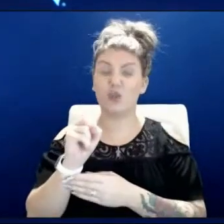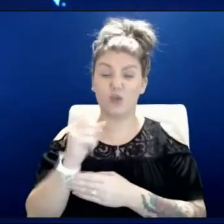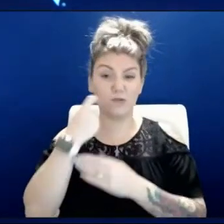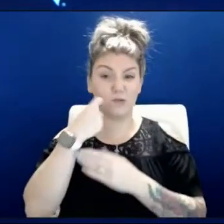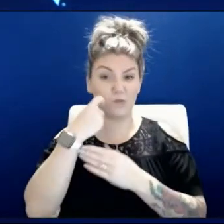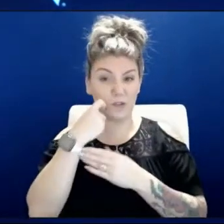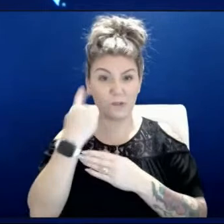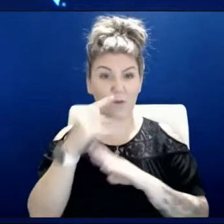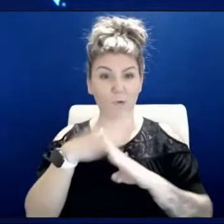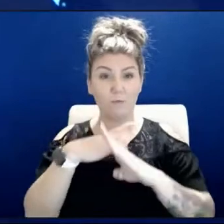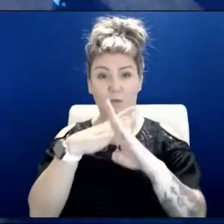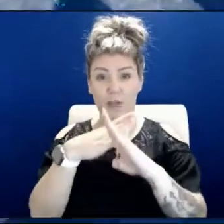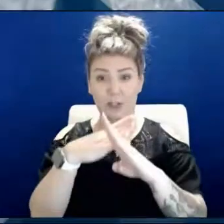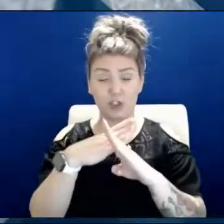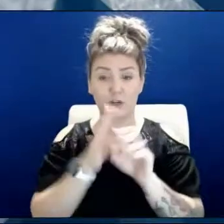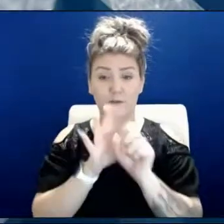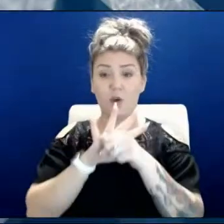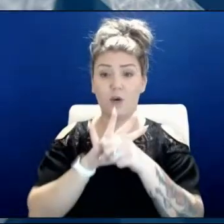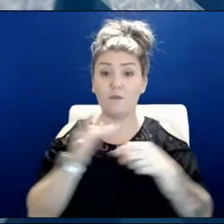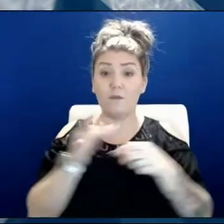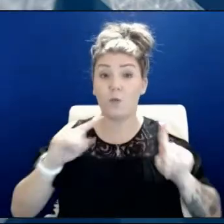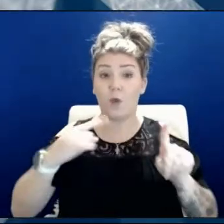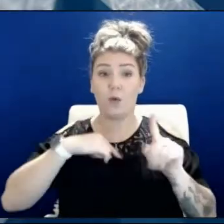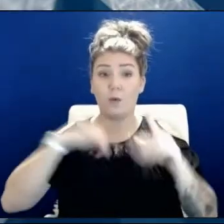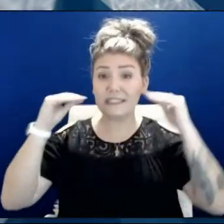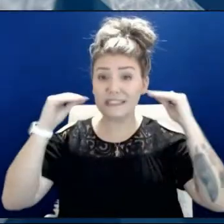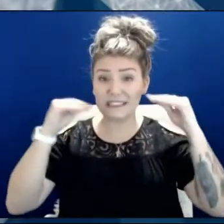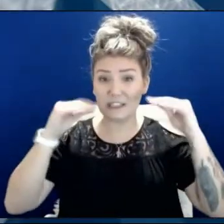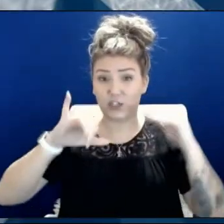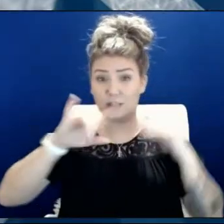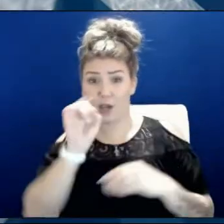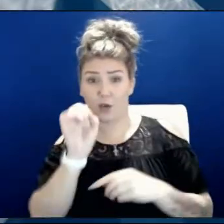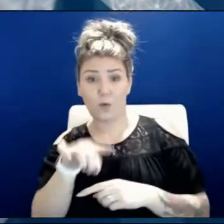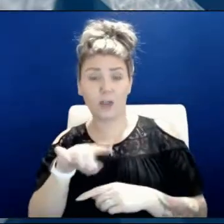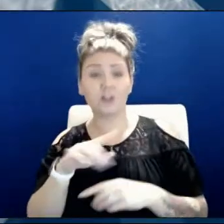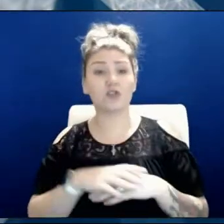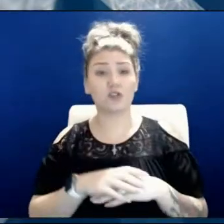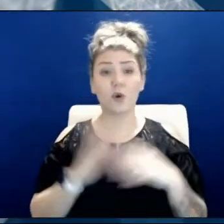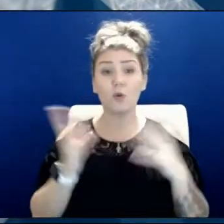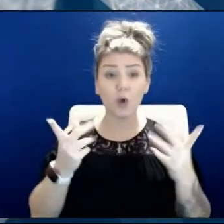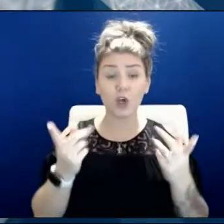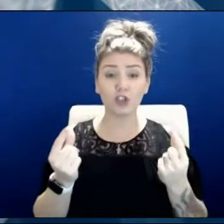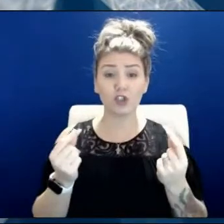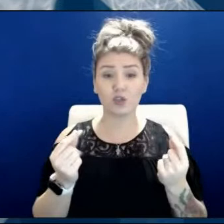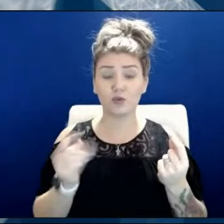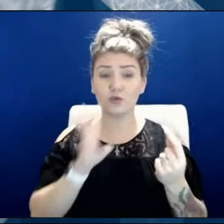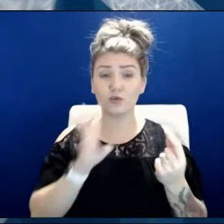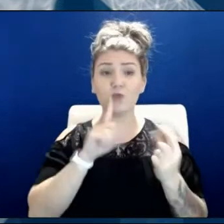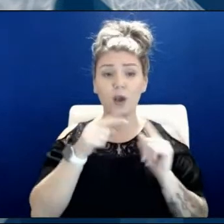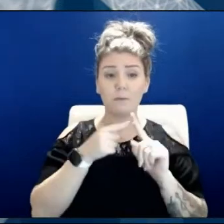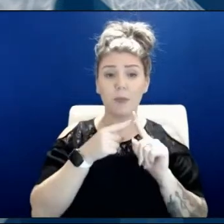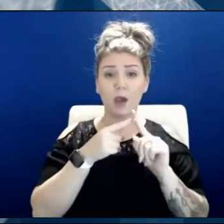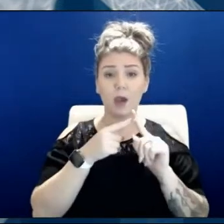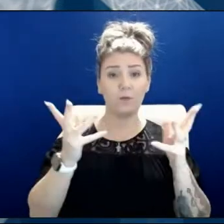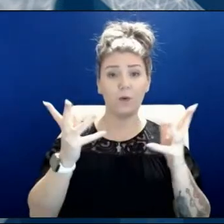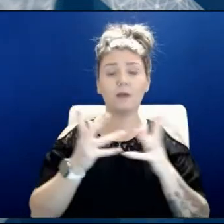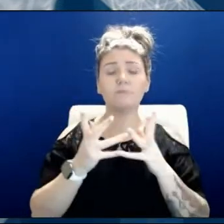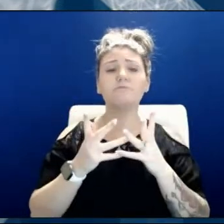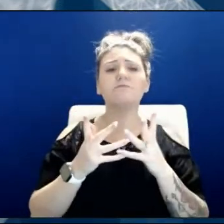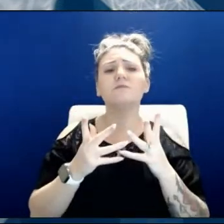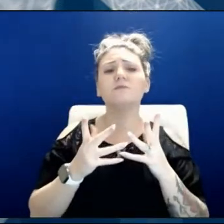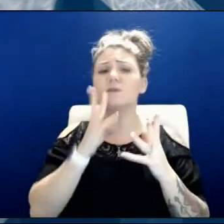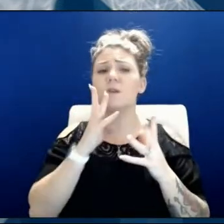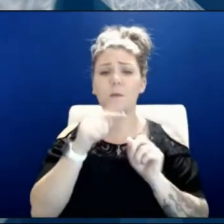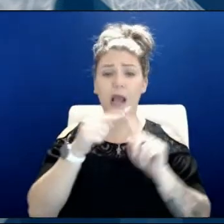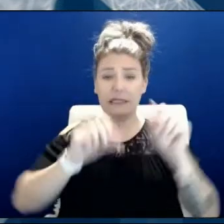COVID. And as we teach to this question, what we want to do is talk to you and teach you about the science. We will walk